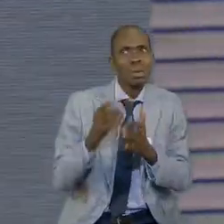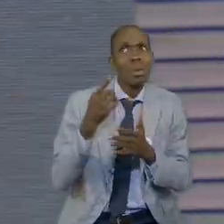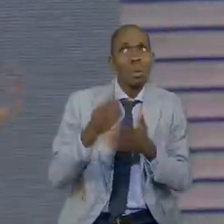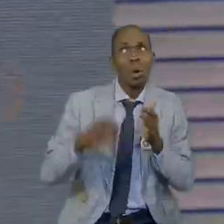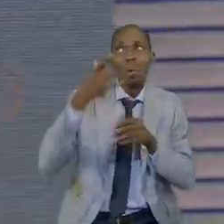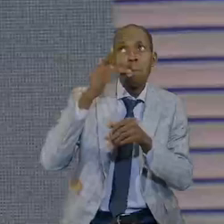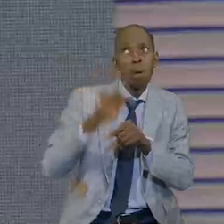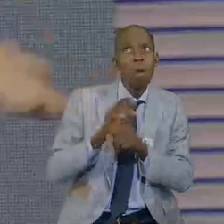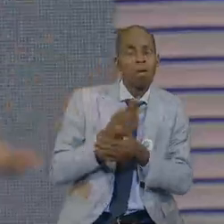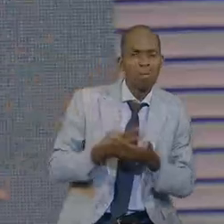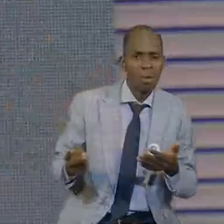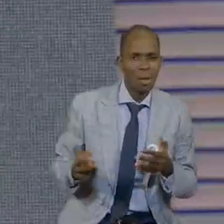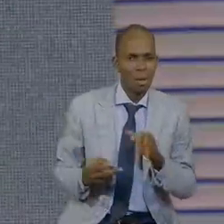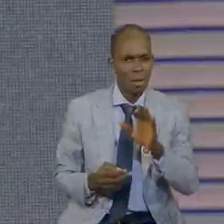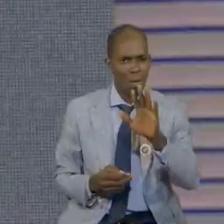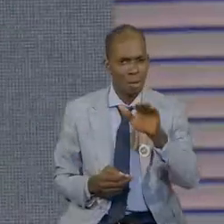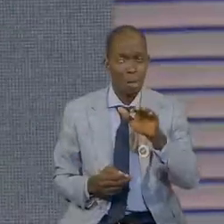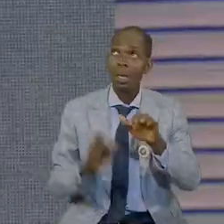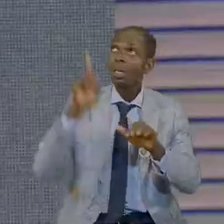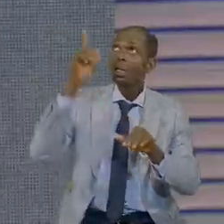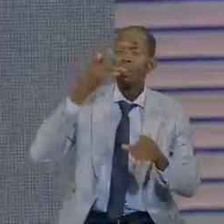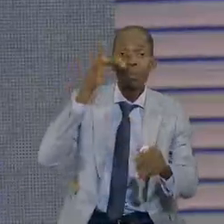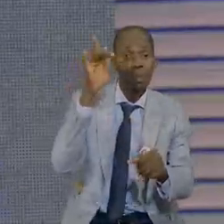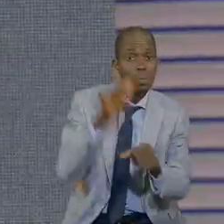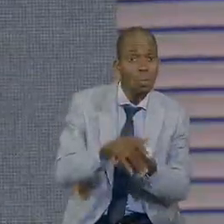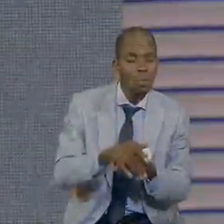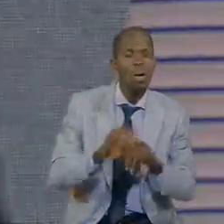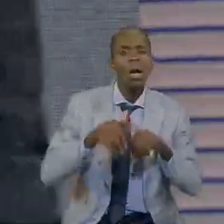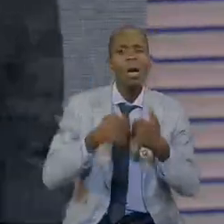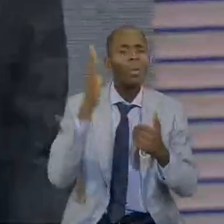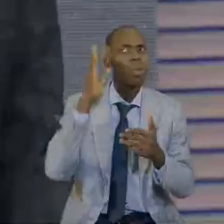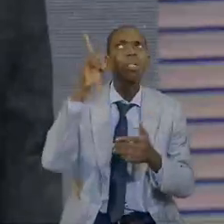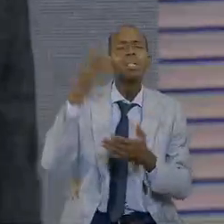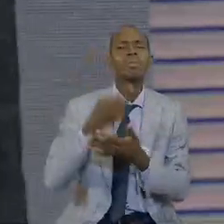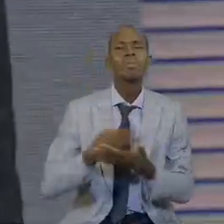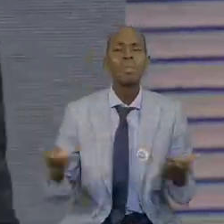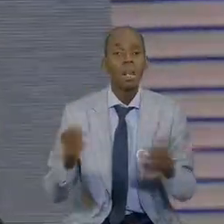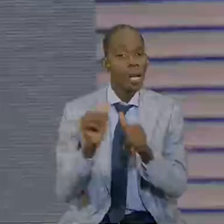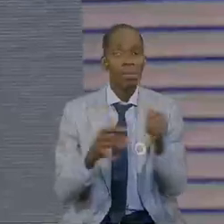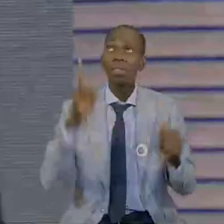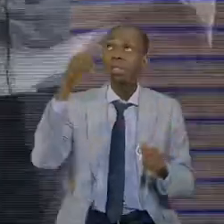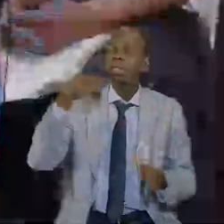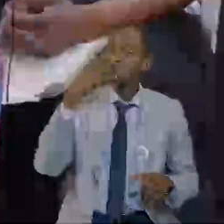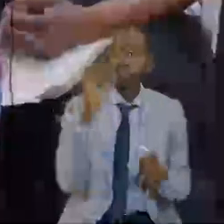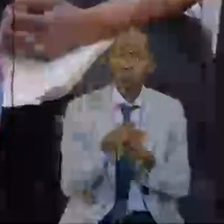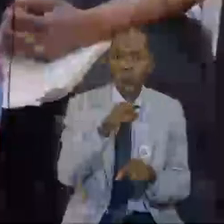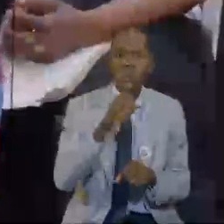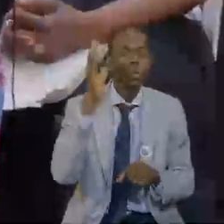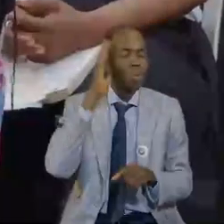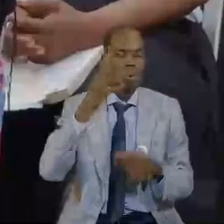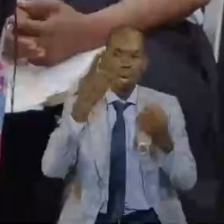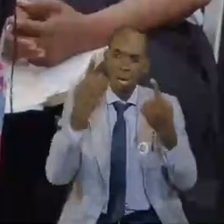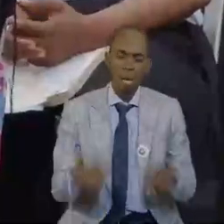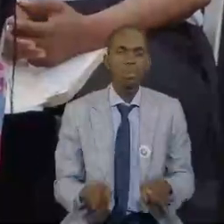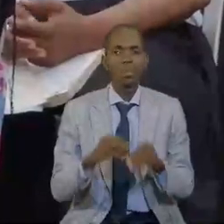pas? God said it will happen. Mais Dieu a dit. Can it not happen? Everything God said to your life will happen. Ah, Dieu a dit que ça va